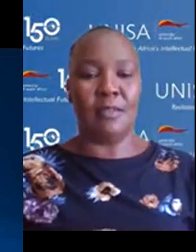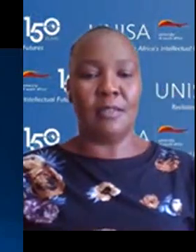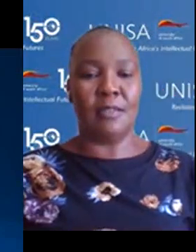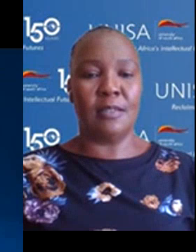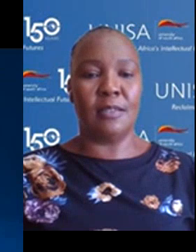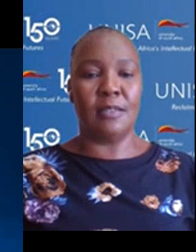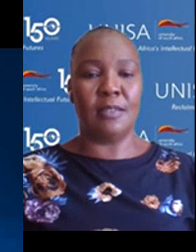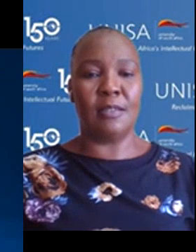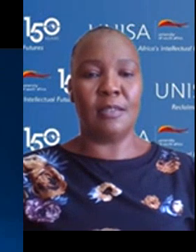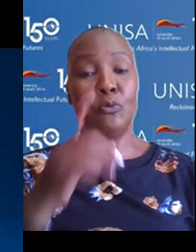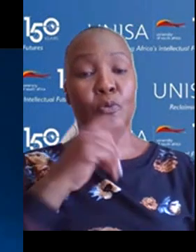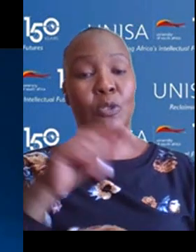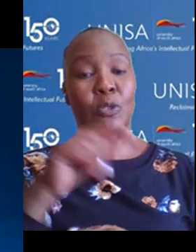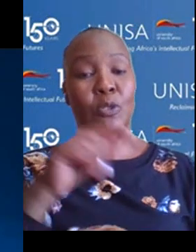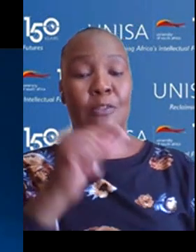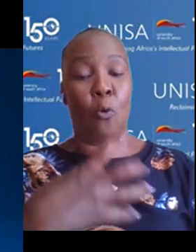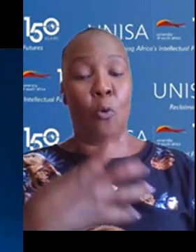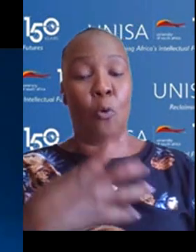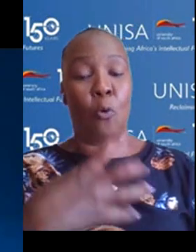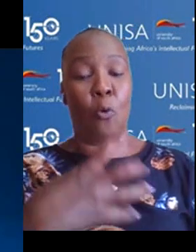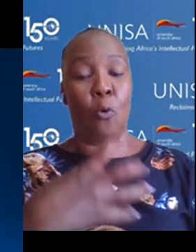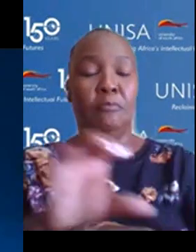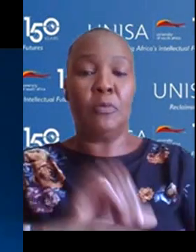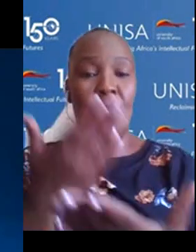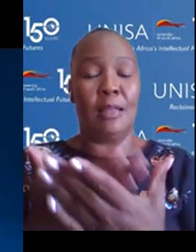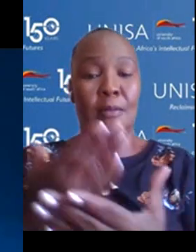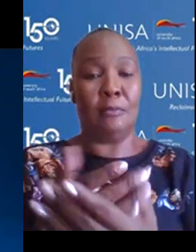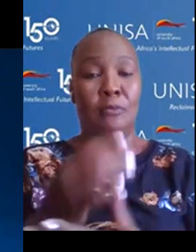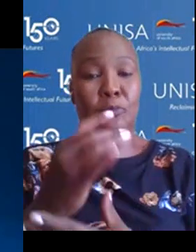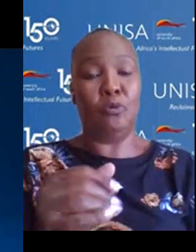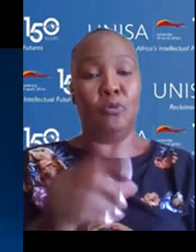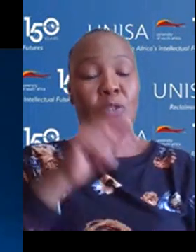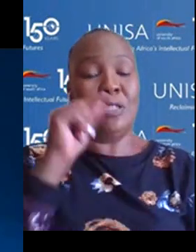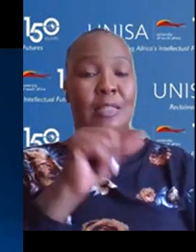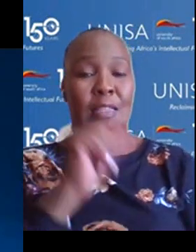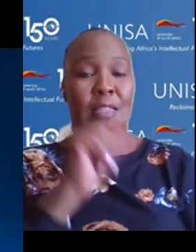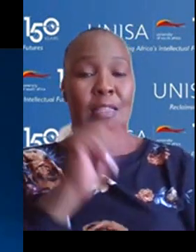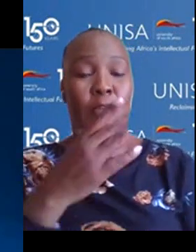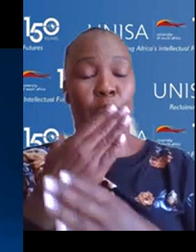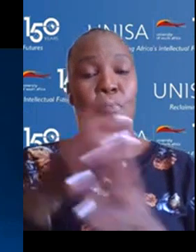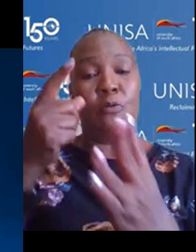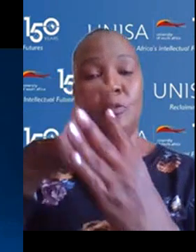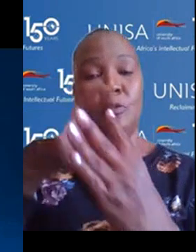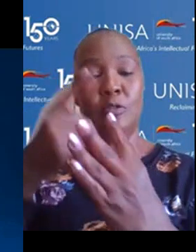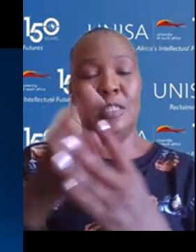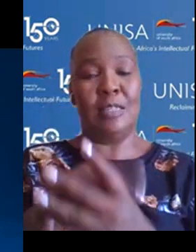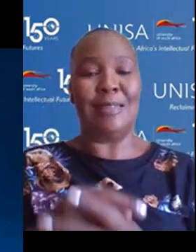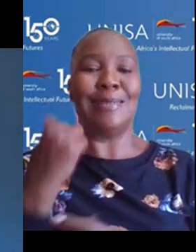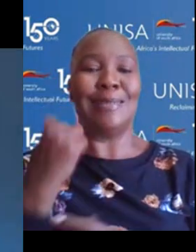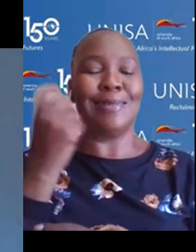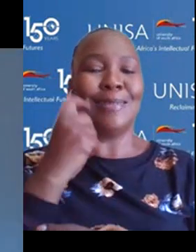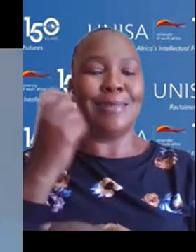When you're using your own computer, being able to customize your settings can make using Windows 10 easier and fun.